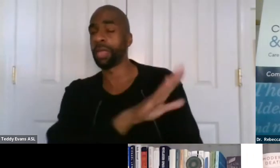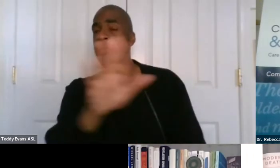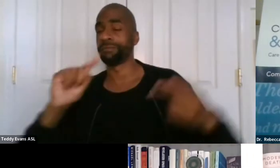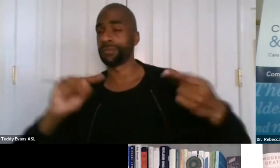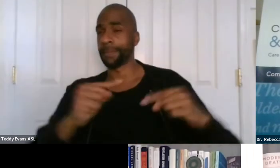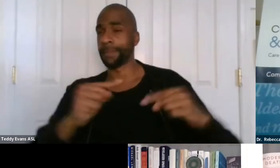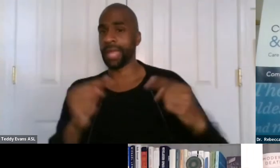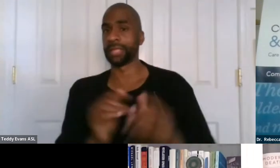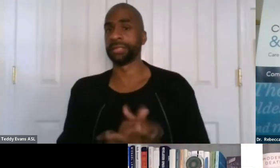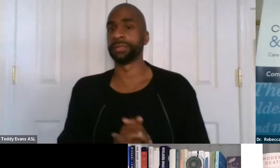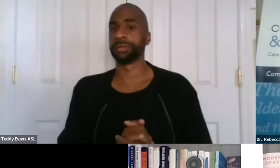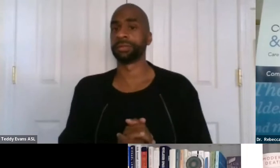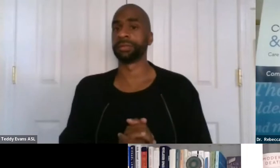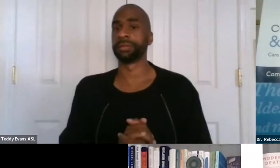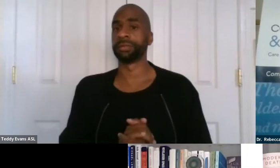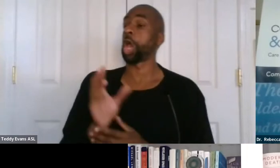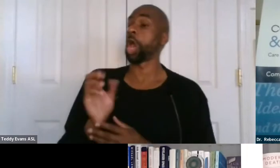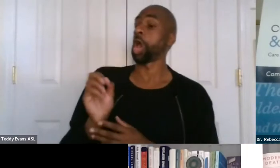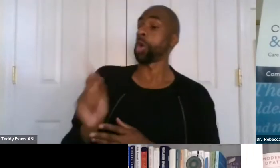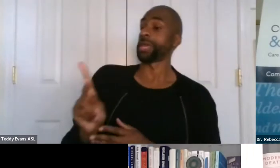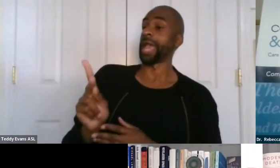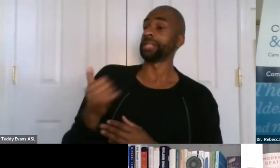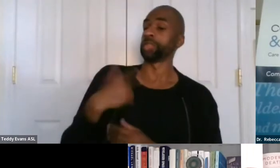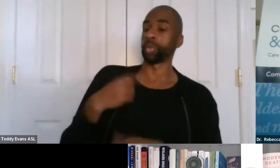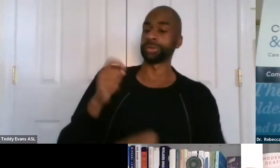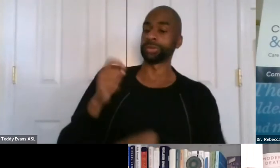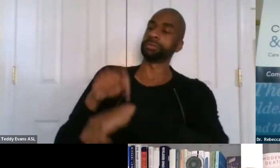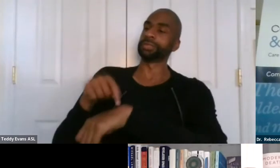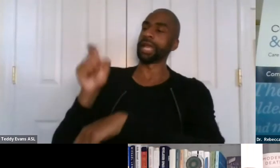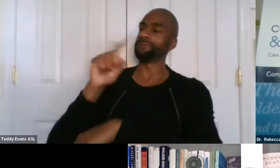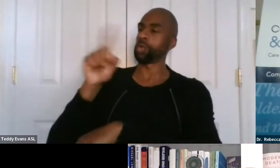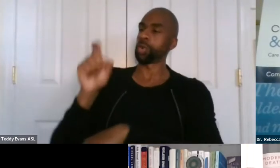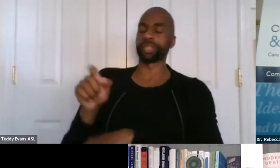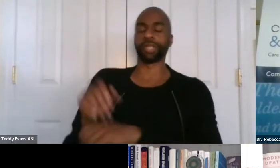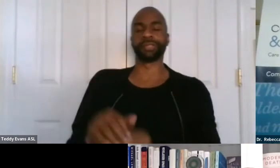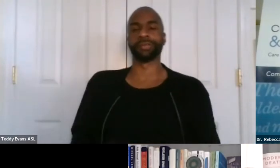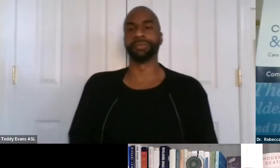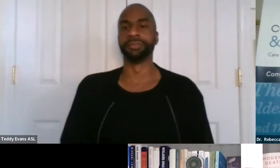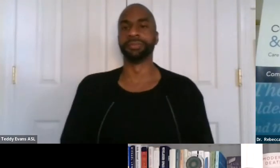Okay, I promised I would go to some audience questions, so I'm going to do that. the